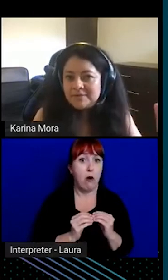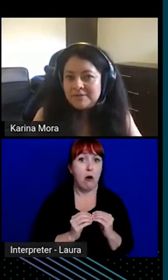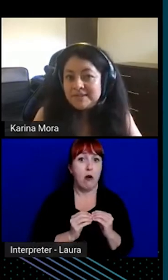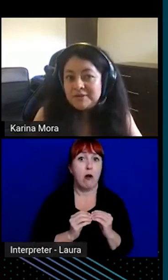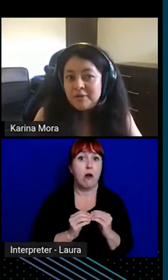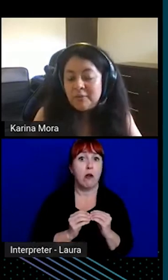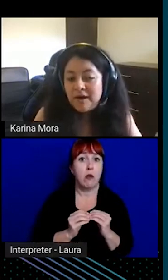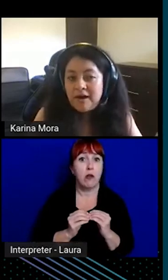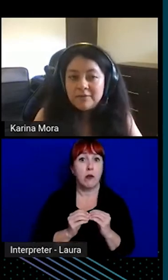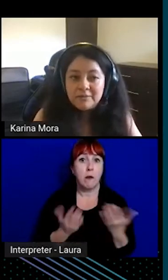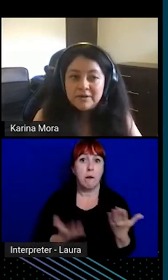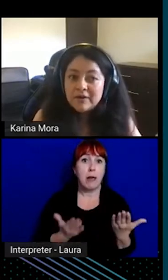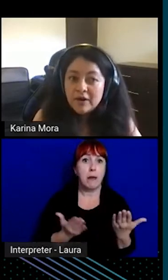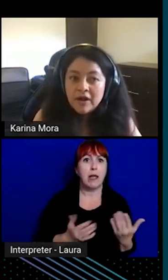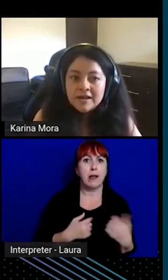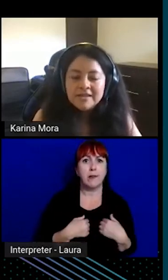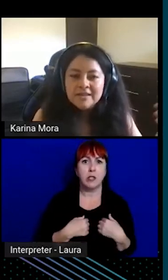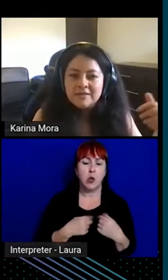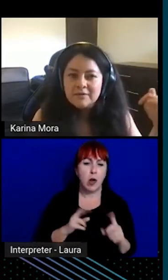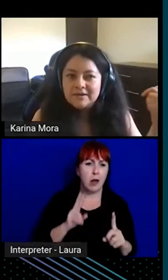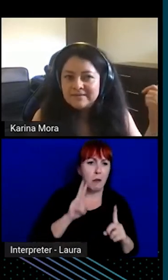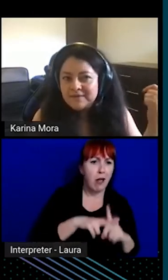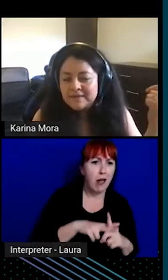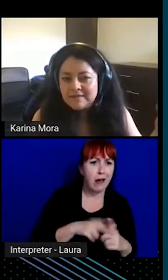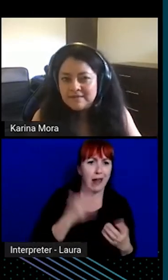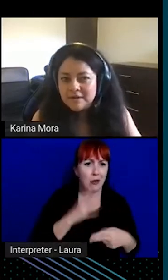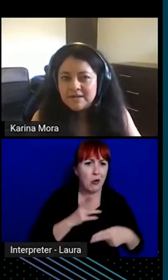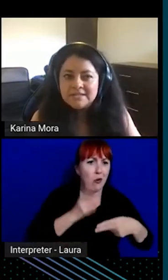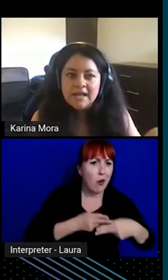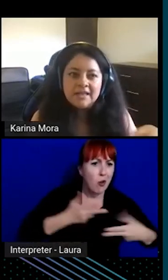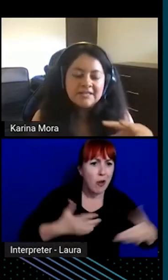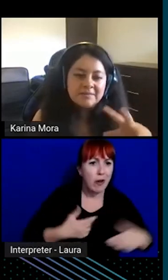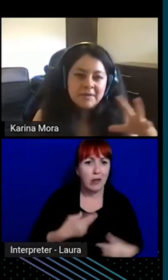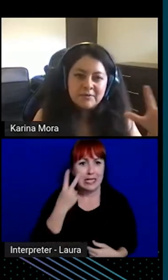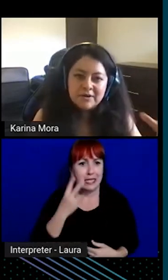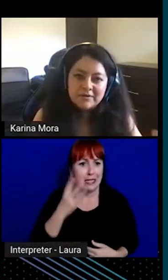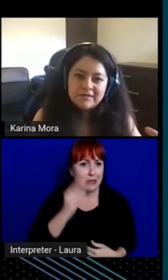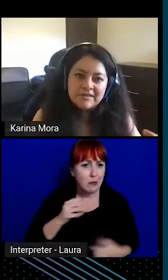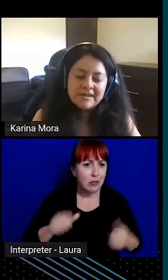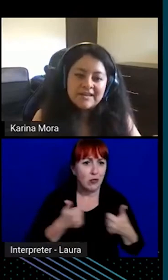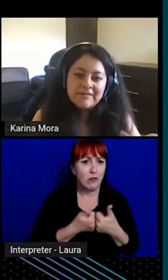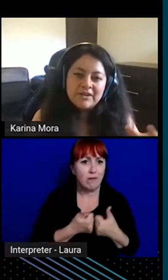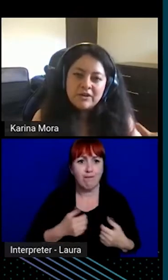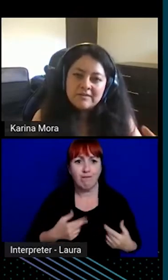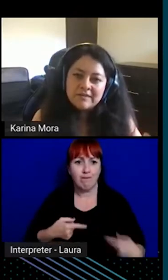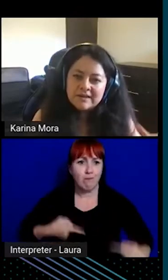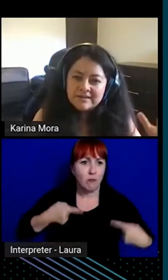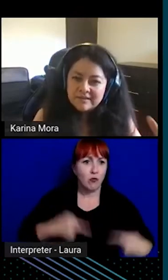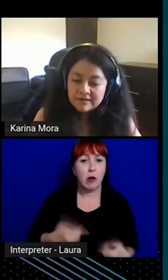apply, but you didn't know how they were called. If you are facing similar challenge, maybe you are considering an